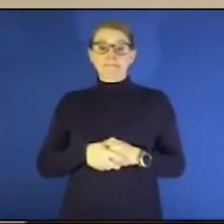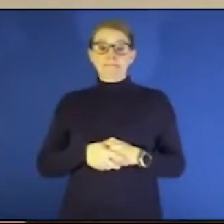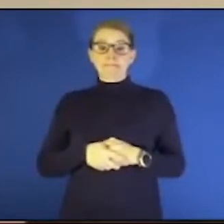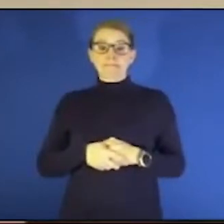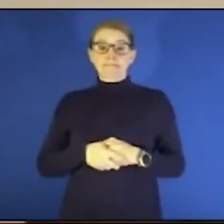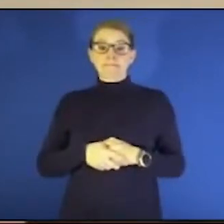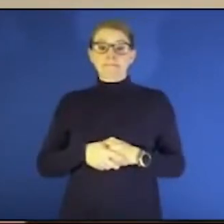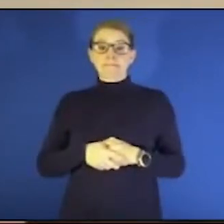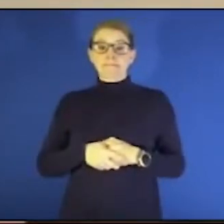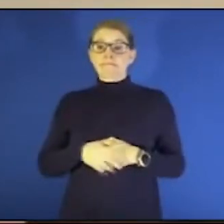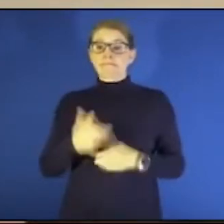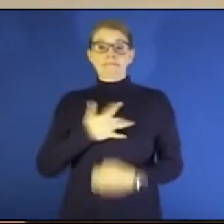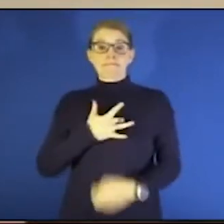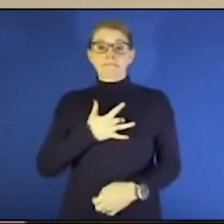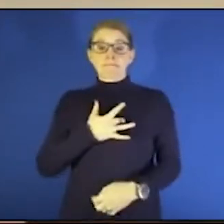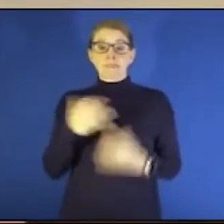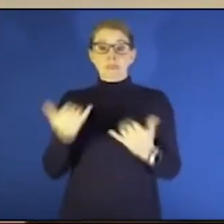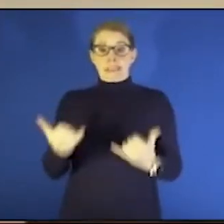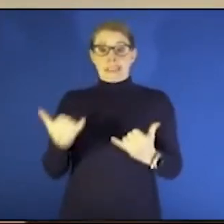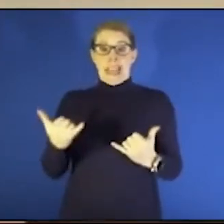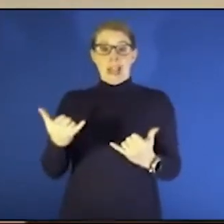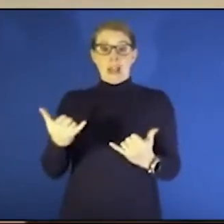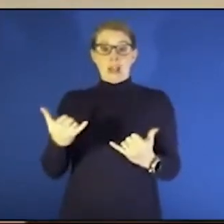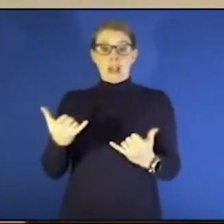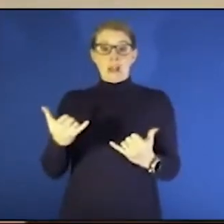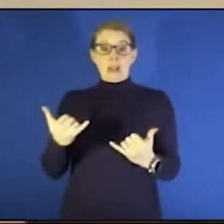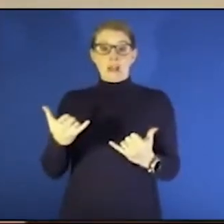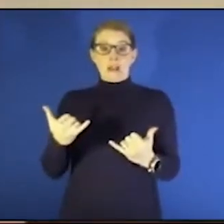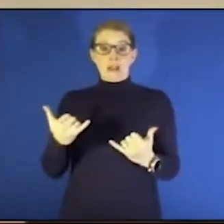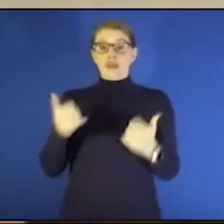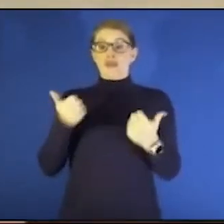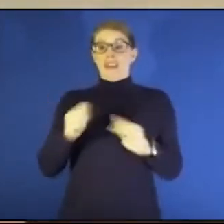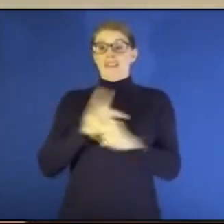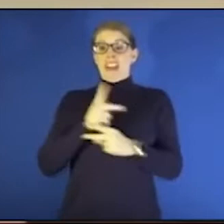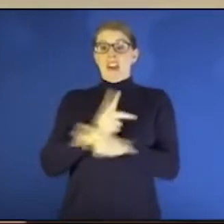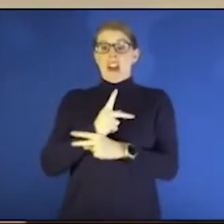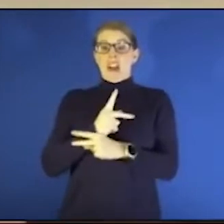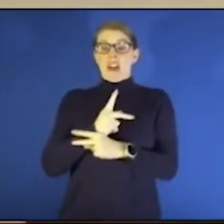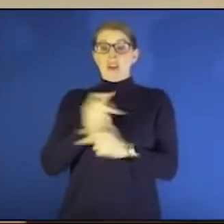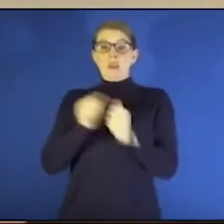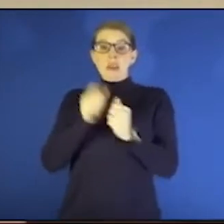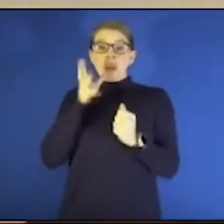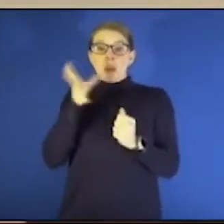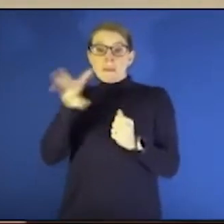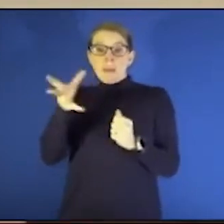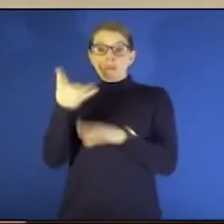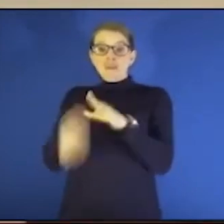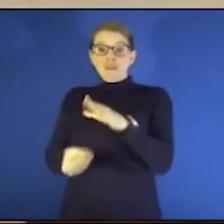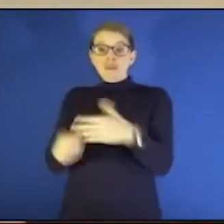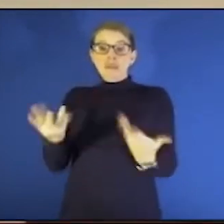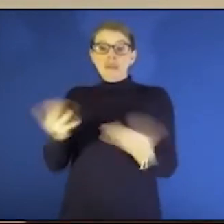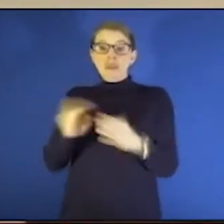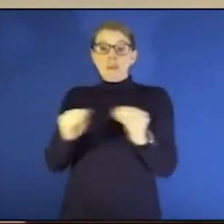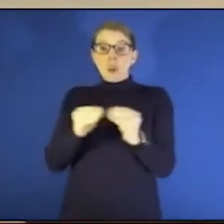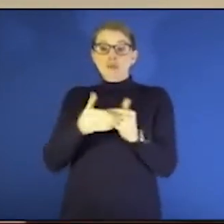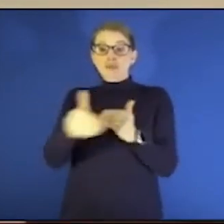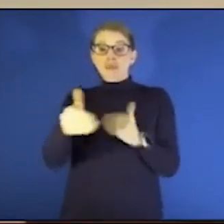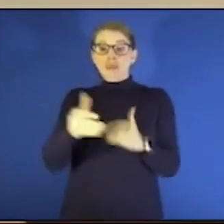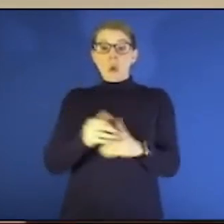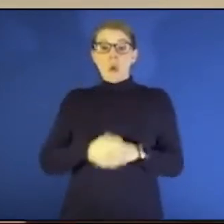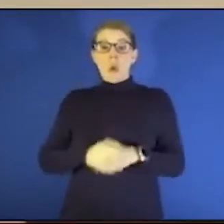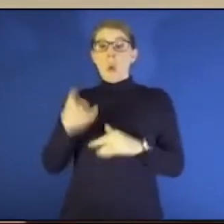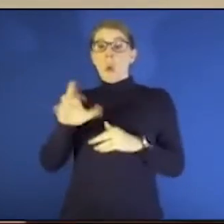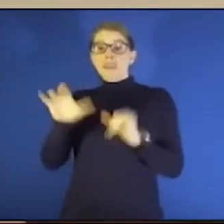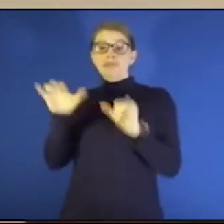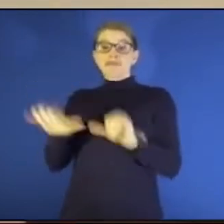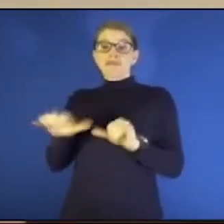oh my goodness, now it's really seeing family systems trying to figure out what to do if a grandparent isn't there, or the grandparent is now in the hospital for a prolonged period of